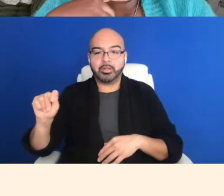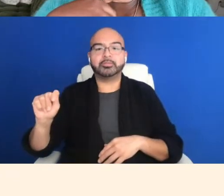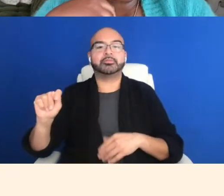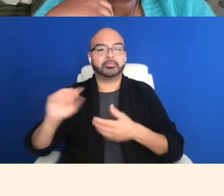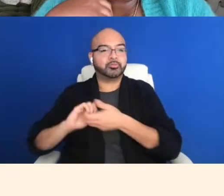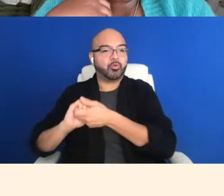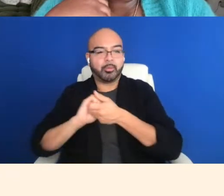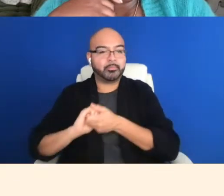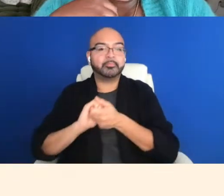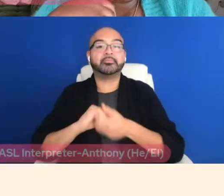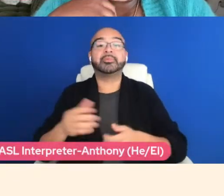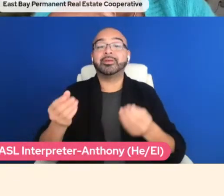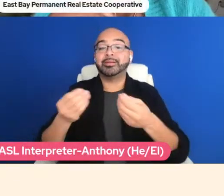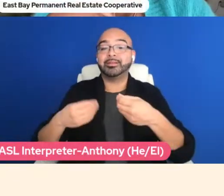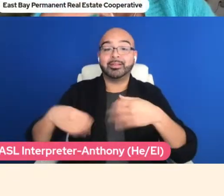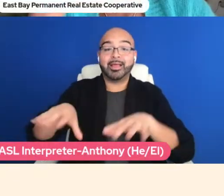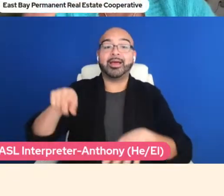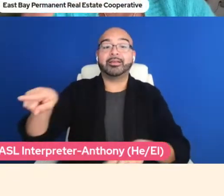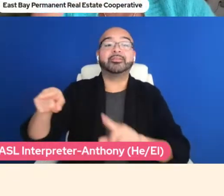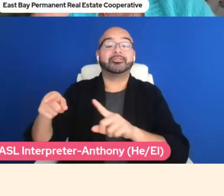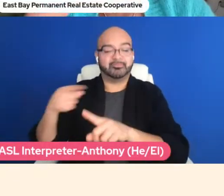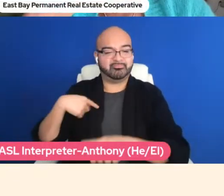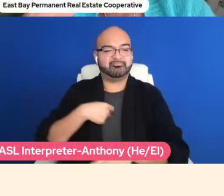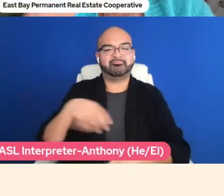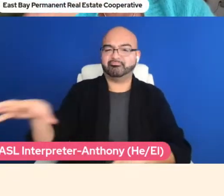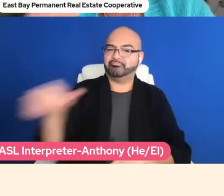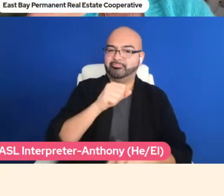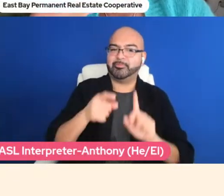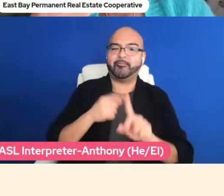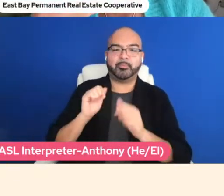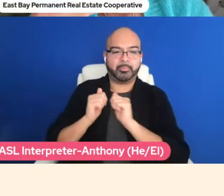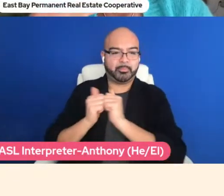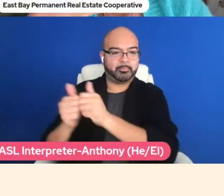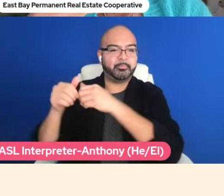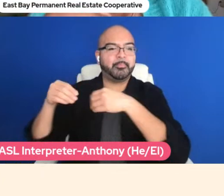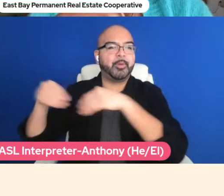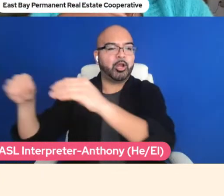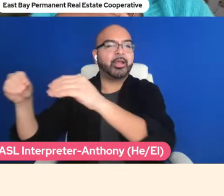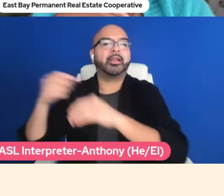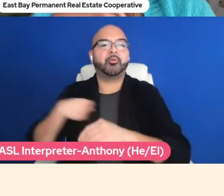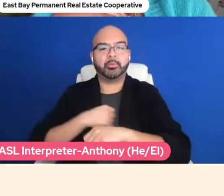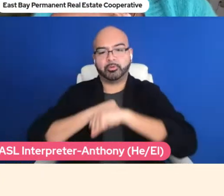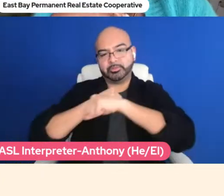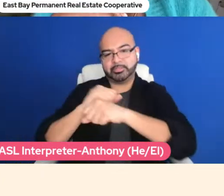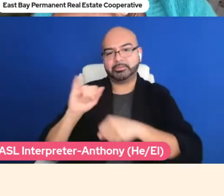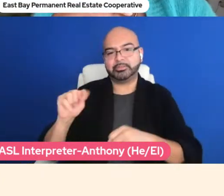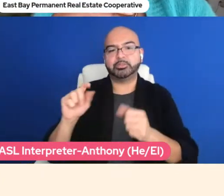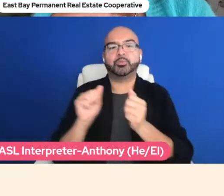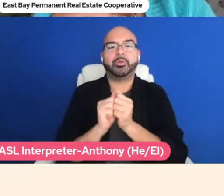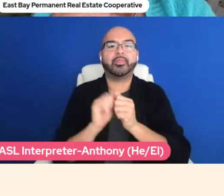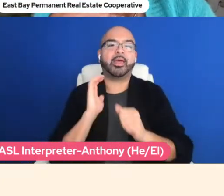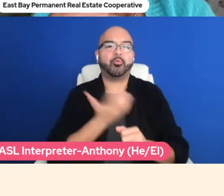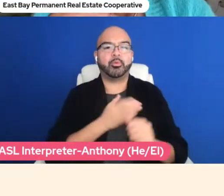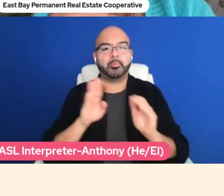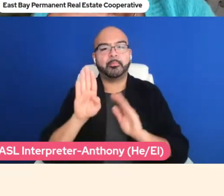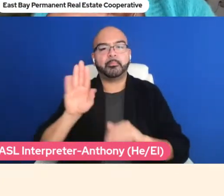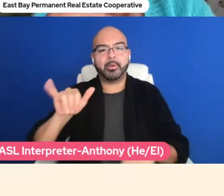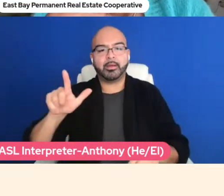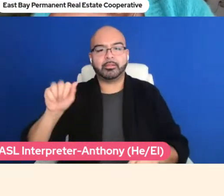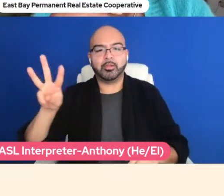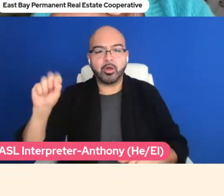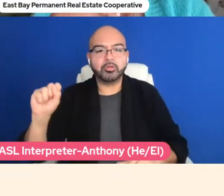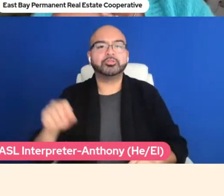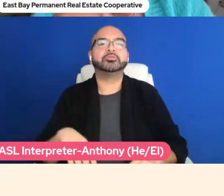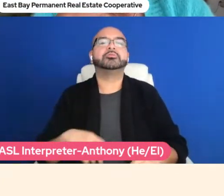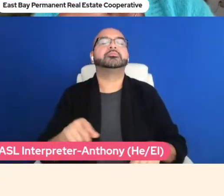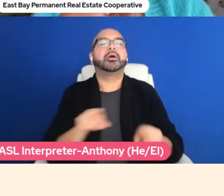land permanently from the speculative market and we protect it in perpetuity through covenants in our bylaws, as well as covenants we make